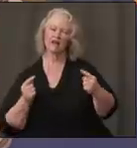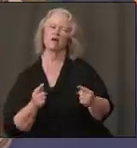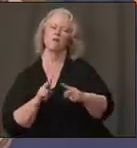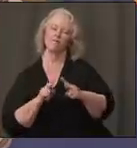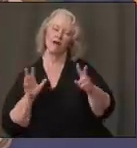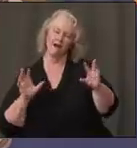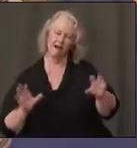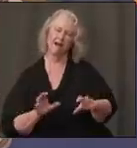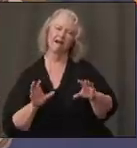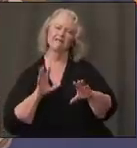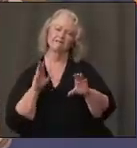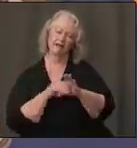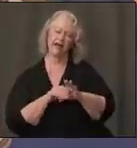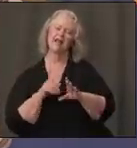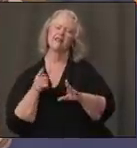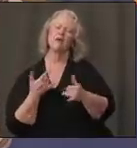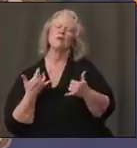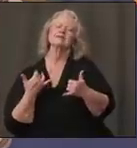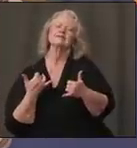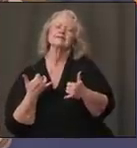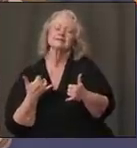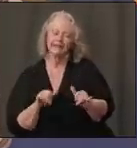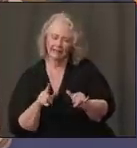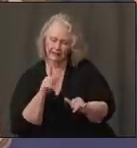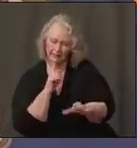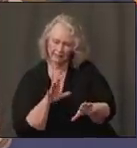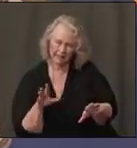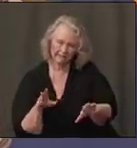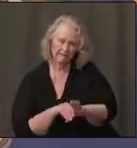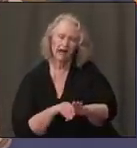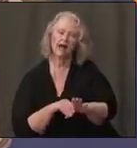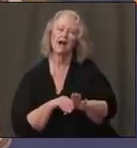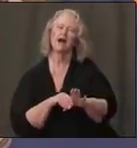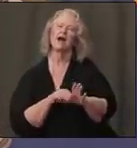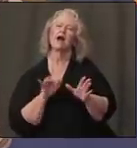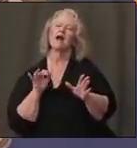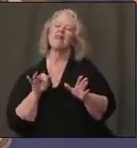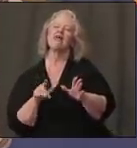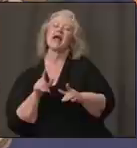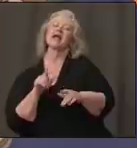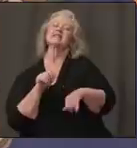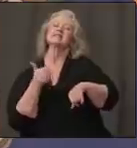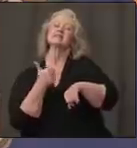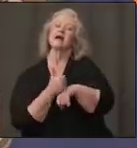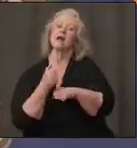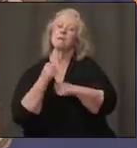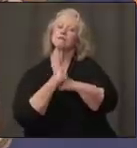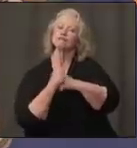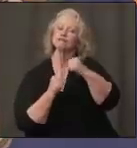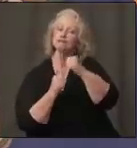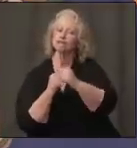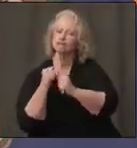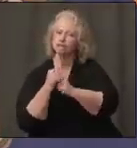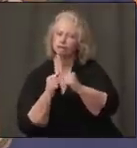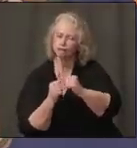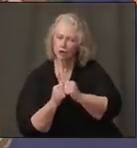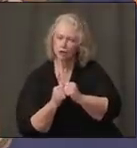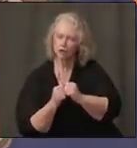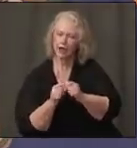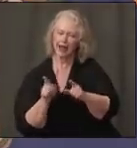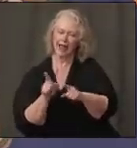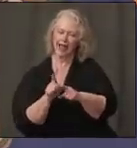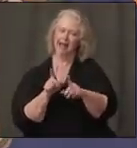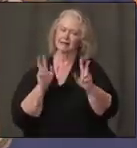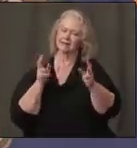involved. Many of them are going to stay very actively involved. It's just the formal structure of the advisory board is